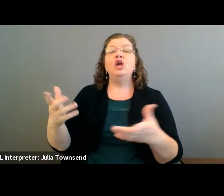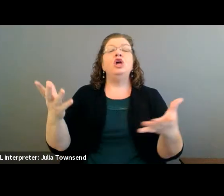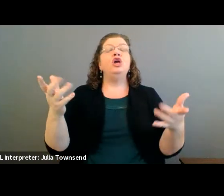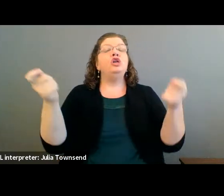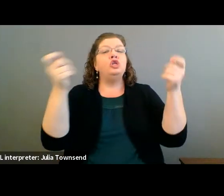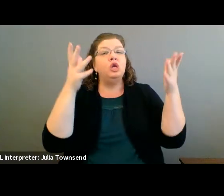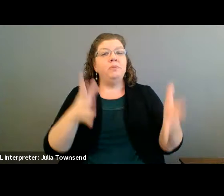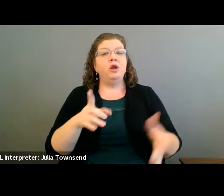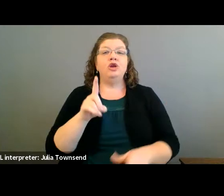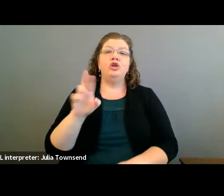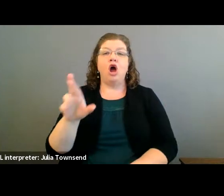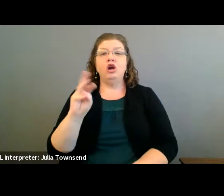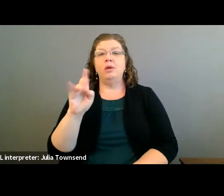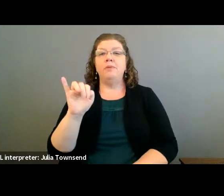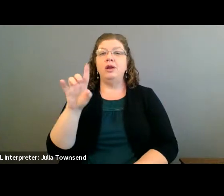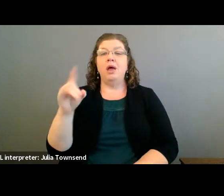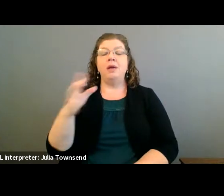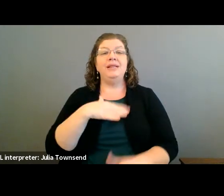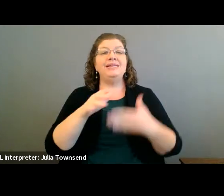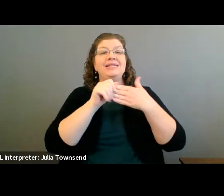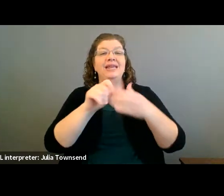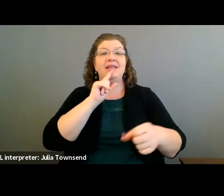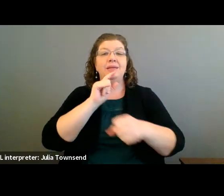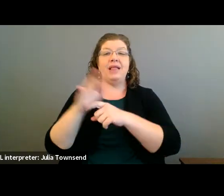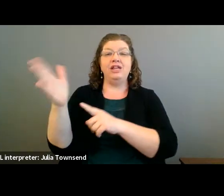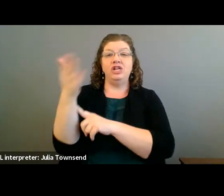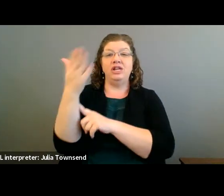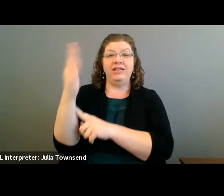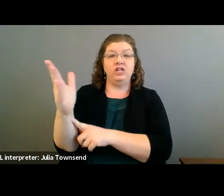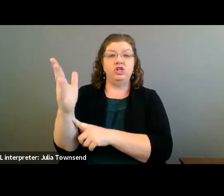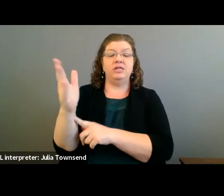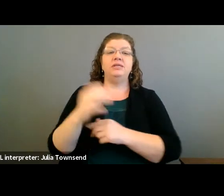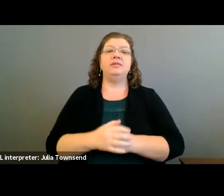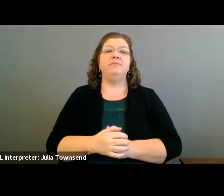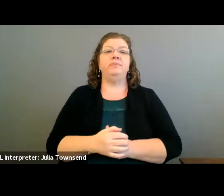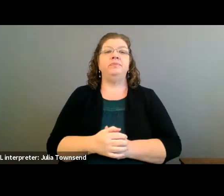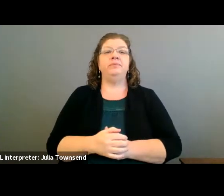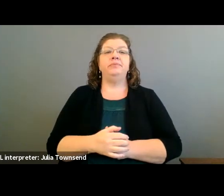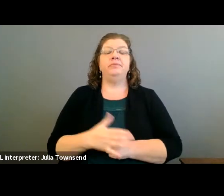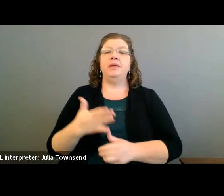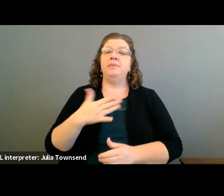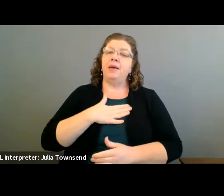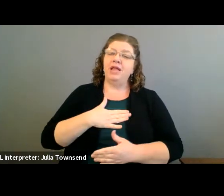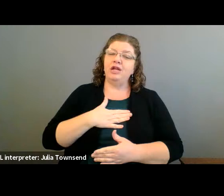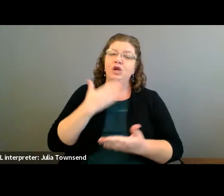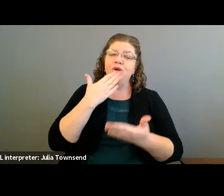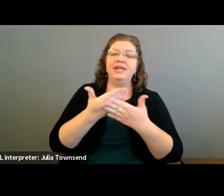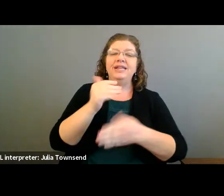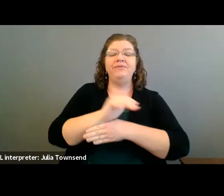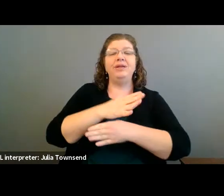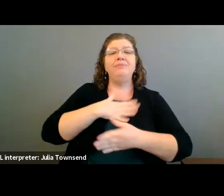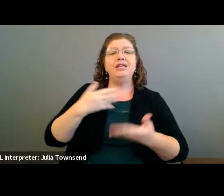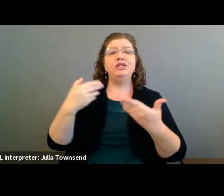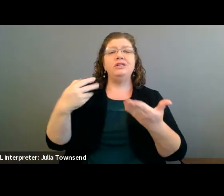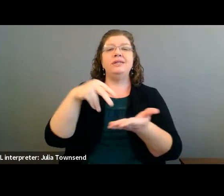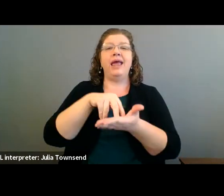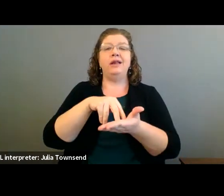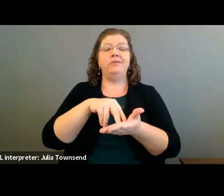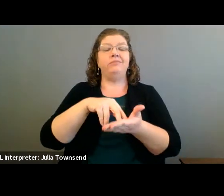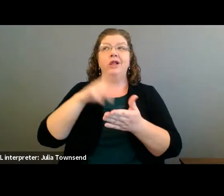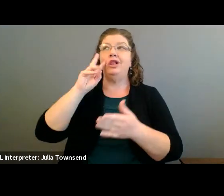Dr. Maldonado, please lead us in the Pledge of Allegiance. My pleasure. Good evening, everyone. Please stand, face the